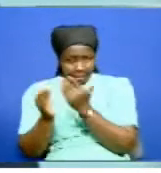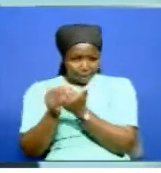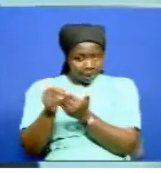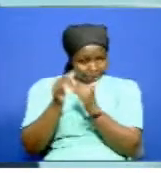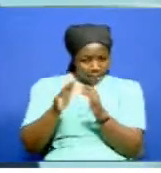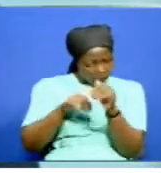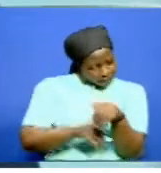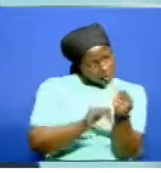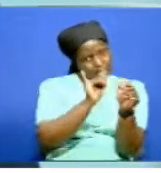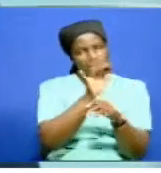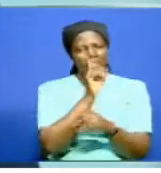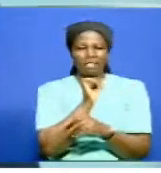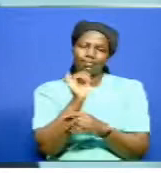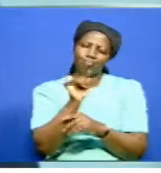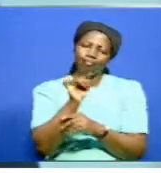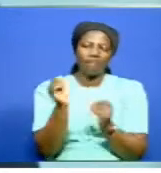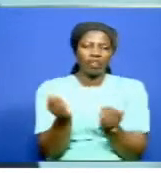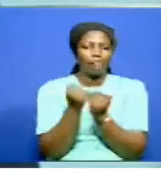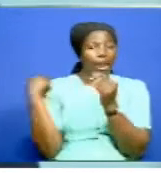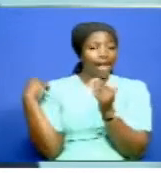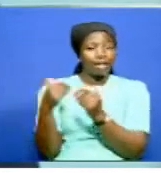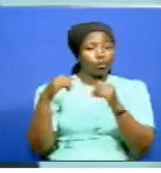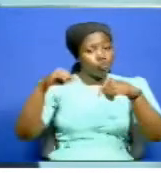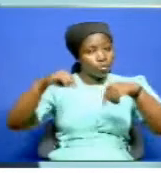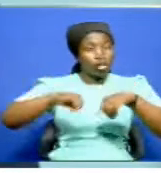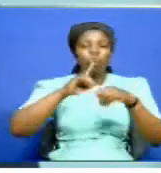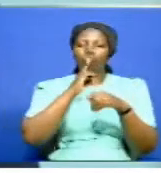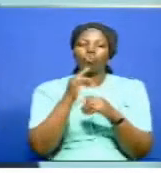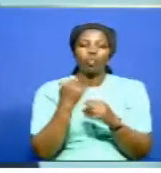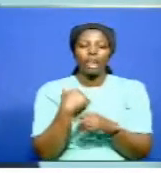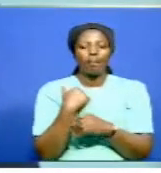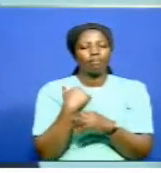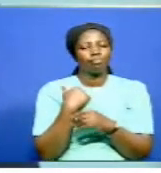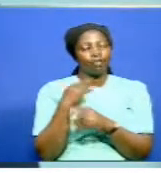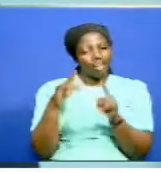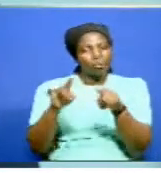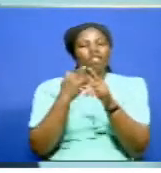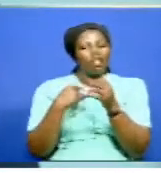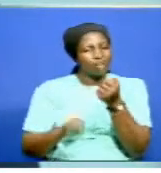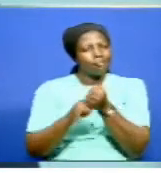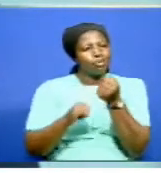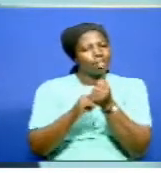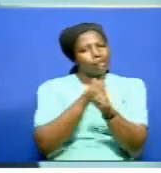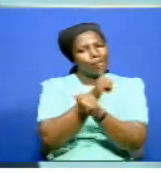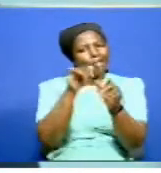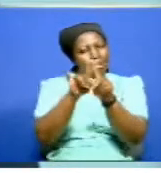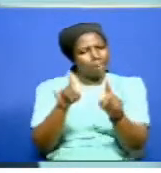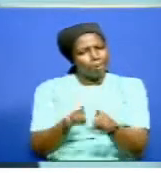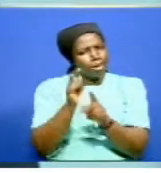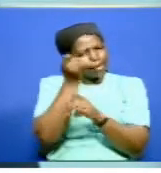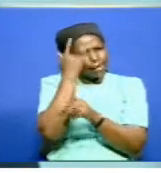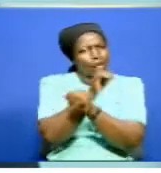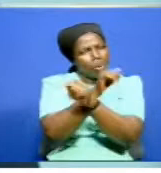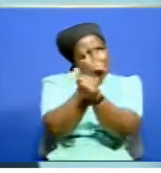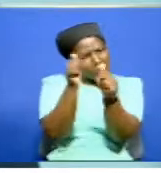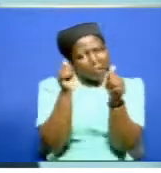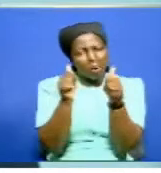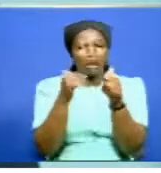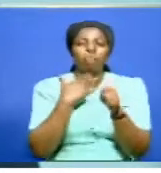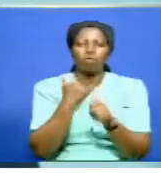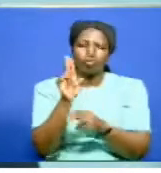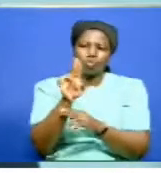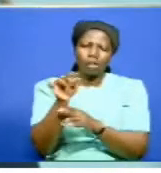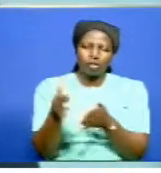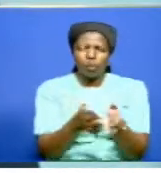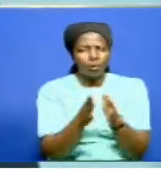been the case until today. And therefore, they have been very supportive and understanding. I also want to take this opportunity to